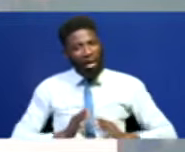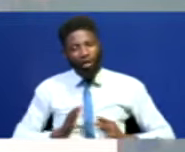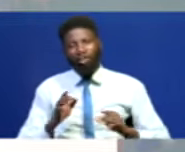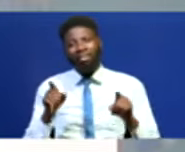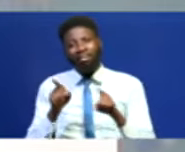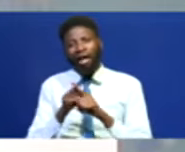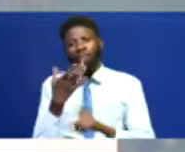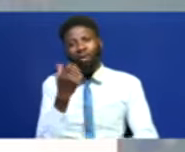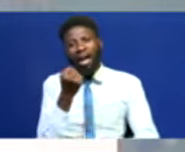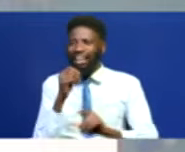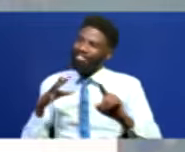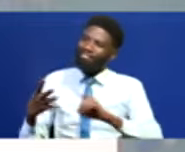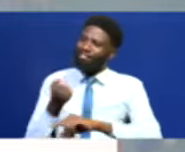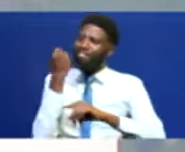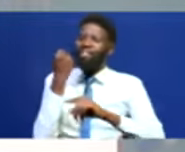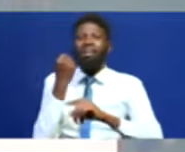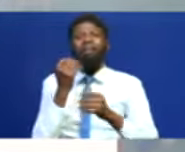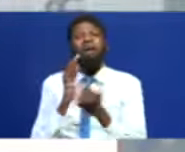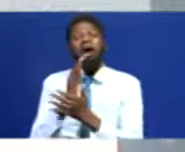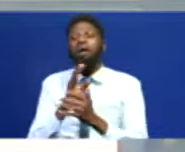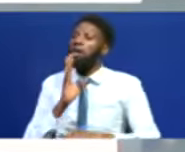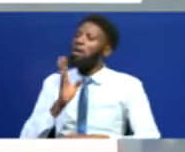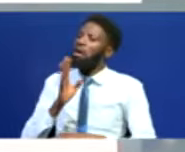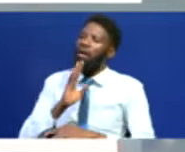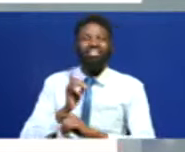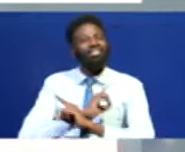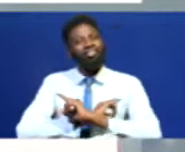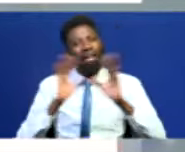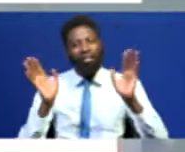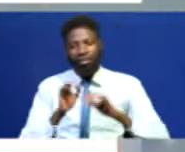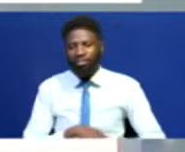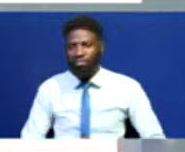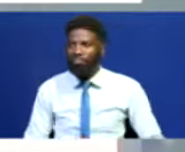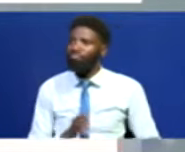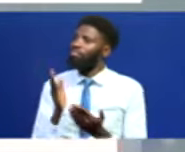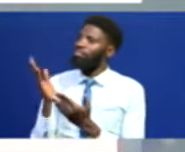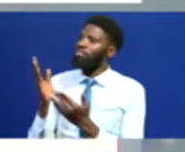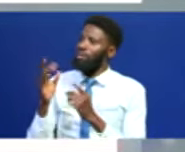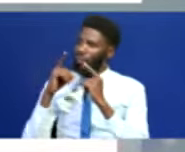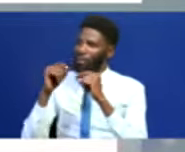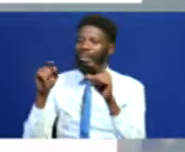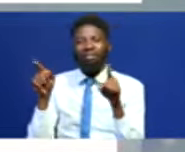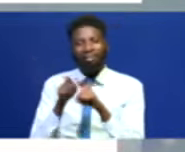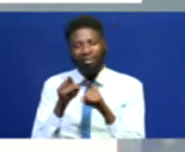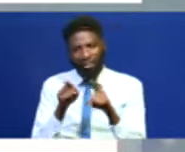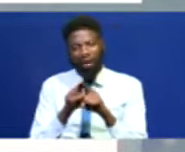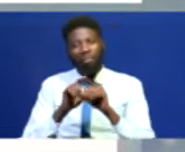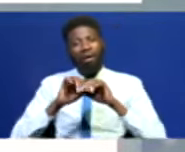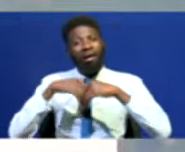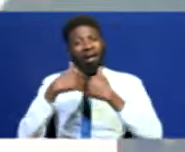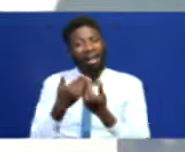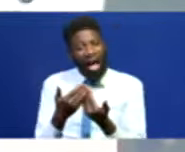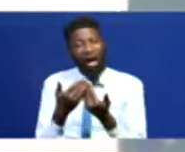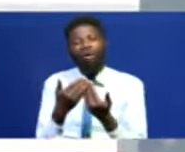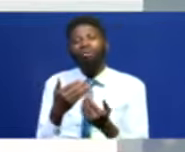hata ajesomewa rights zake bana. Wira responded, like a young gazelle snatched from its